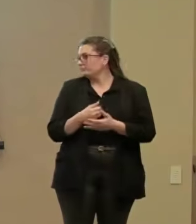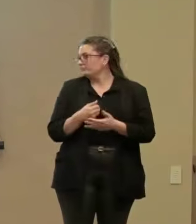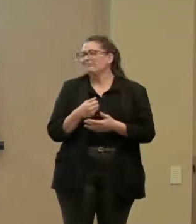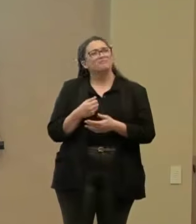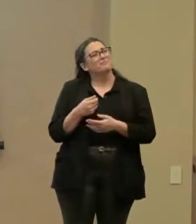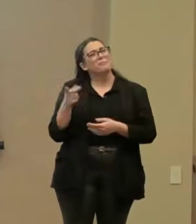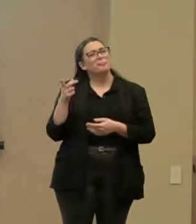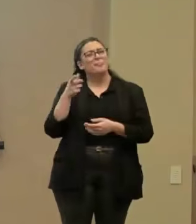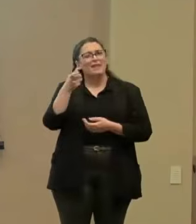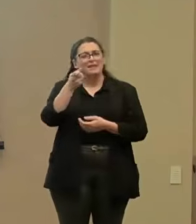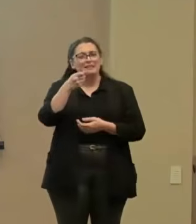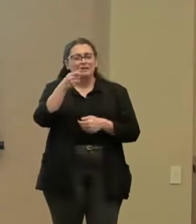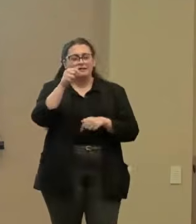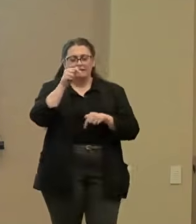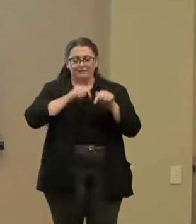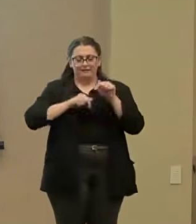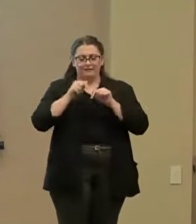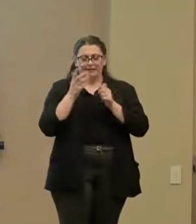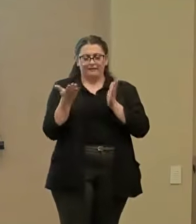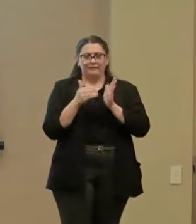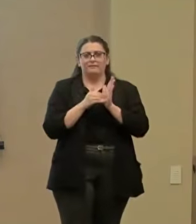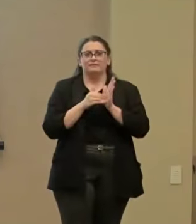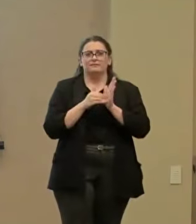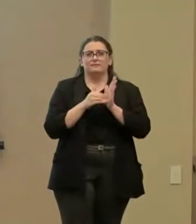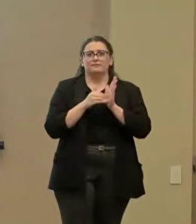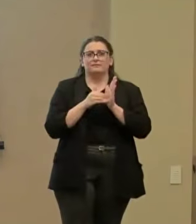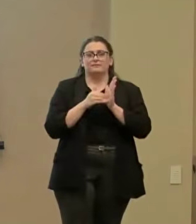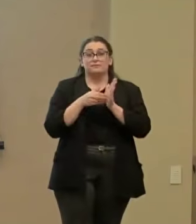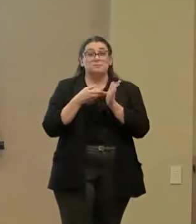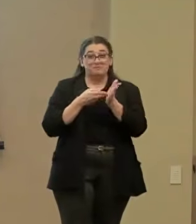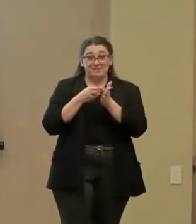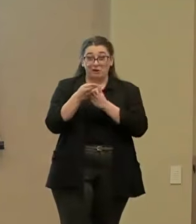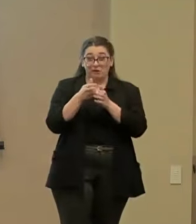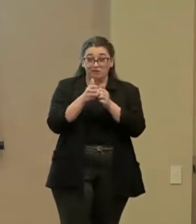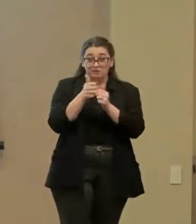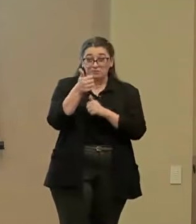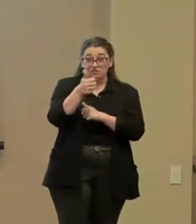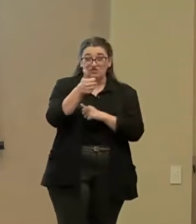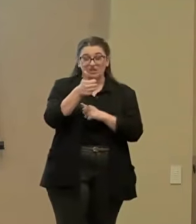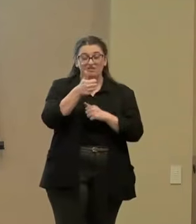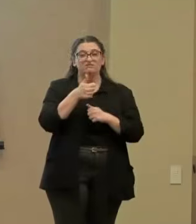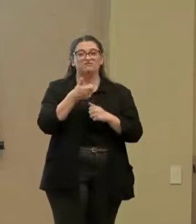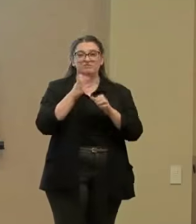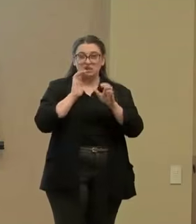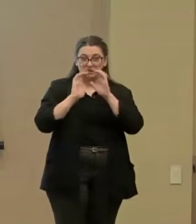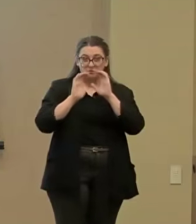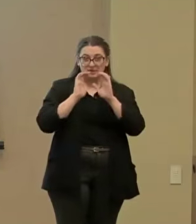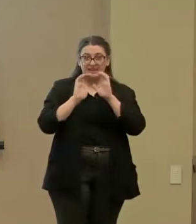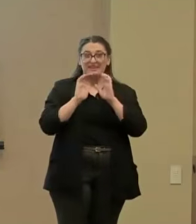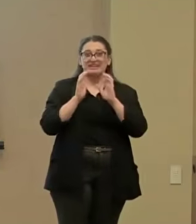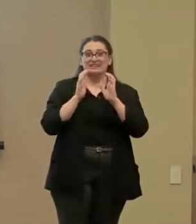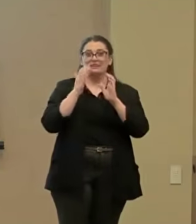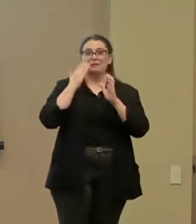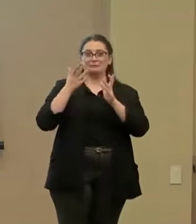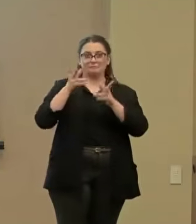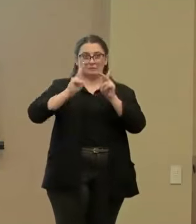Yeah, I think that goes back again to like being honest with yourself and communicate,